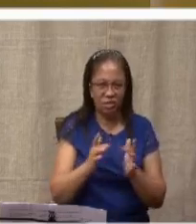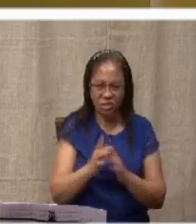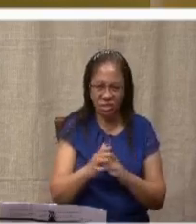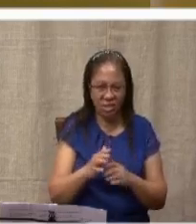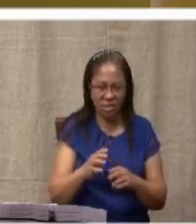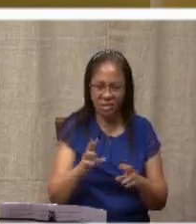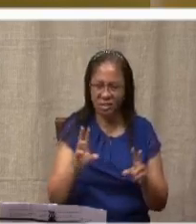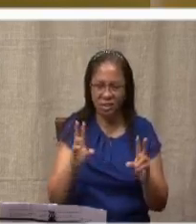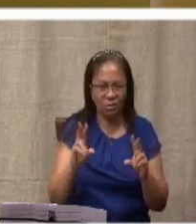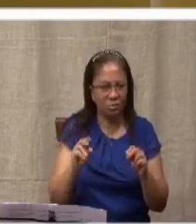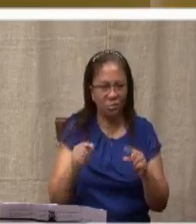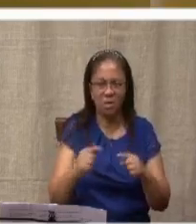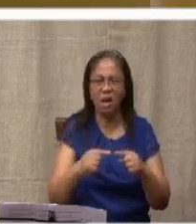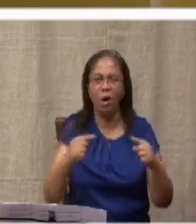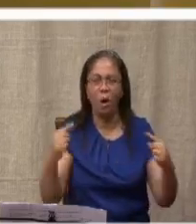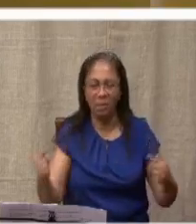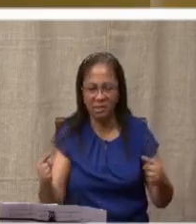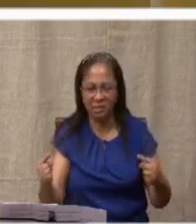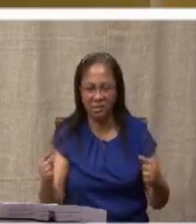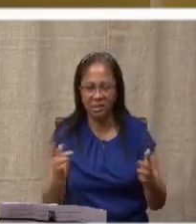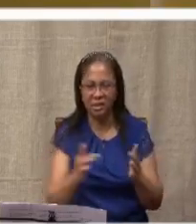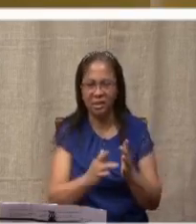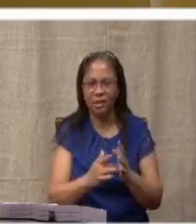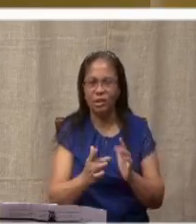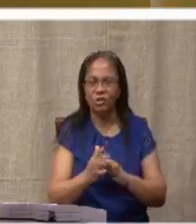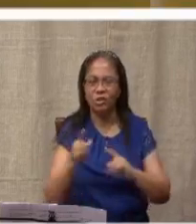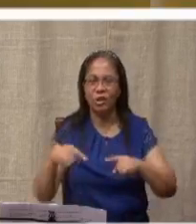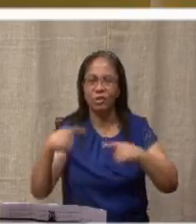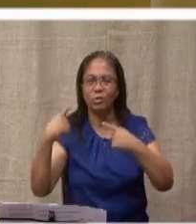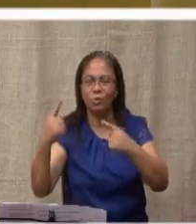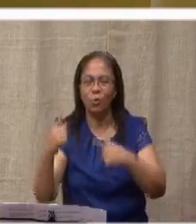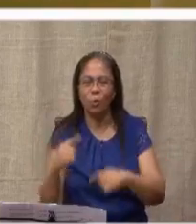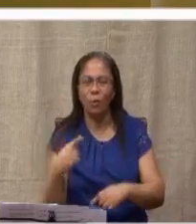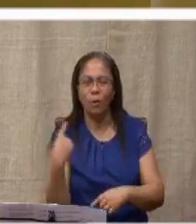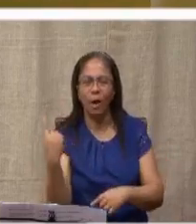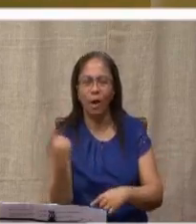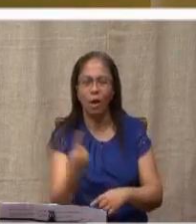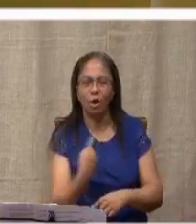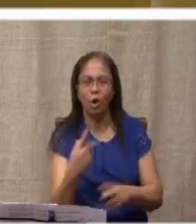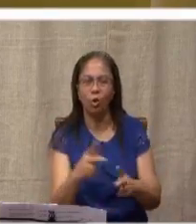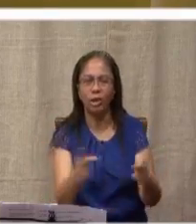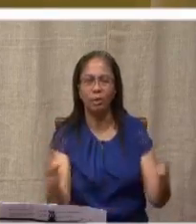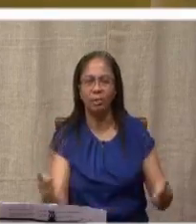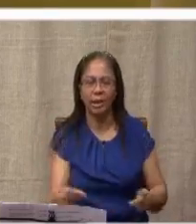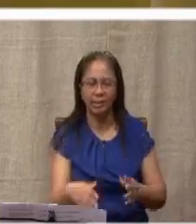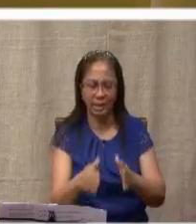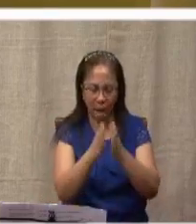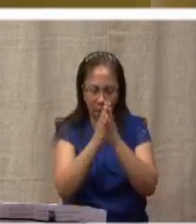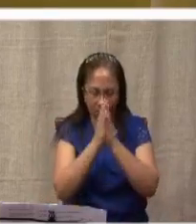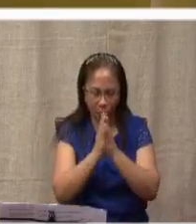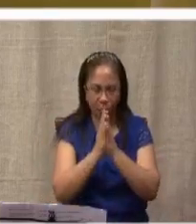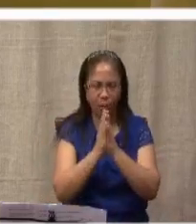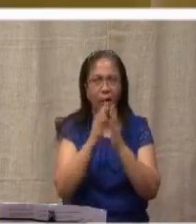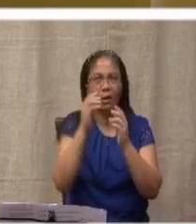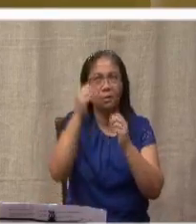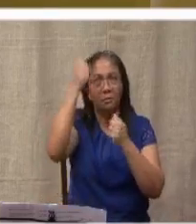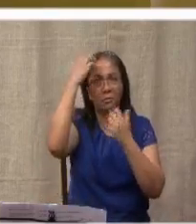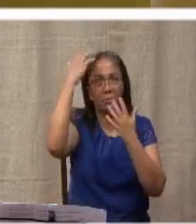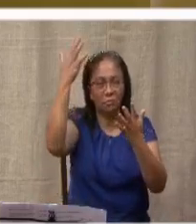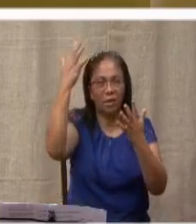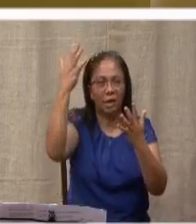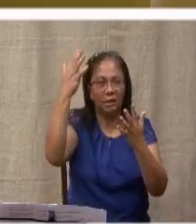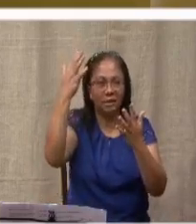opposite he goes to align himself with his father and commune with his father and in that alignment and in that